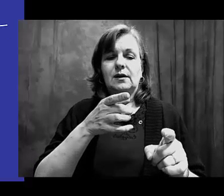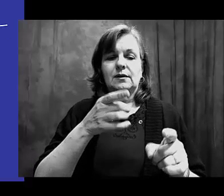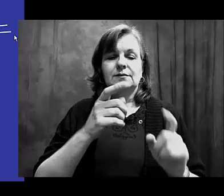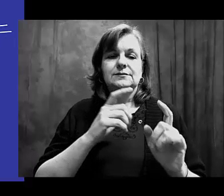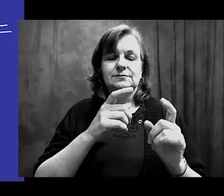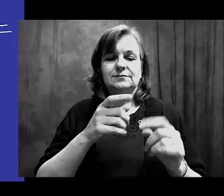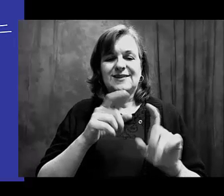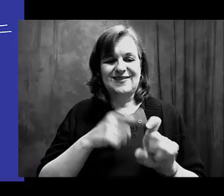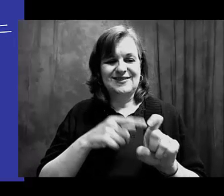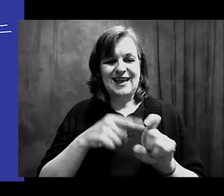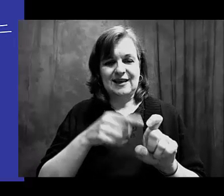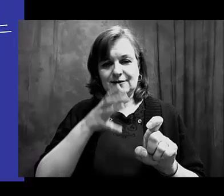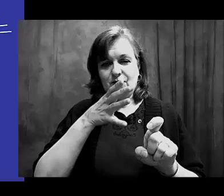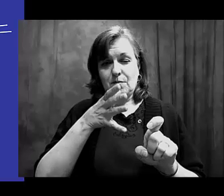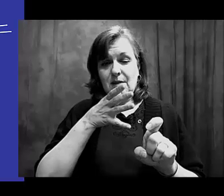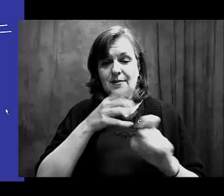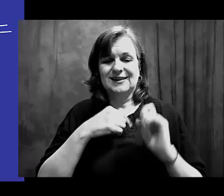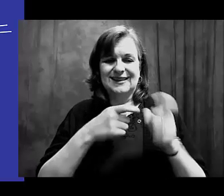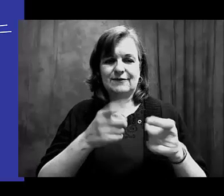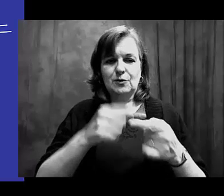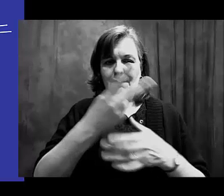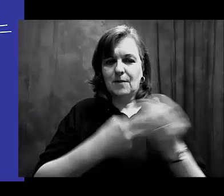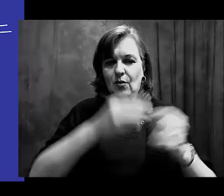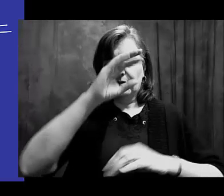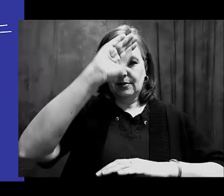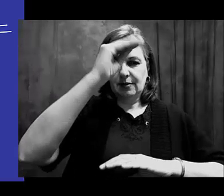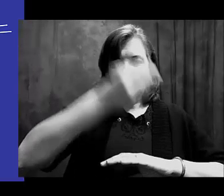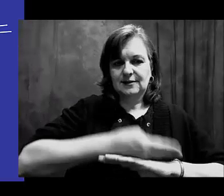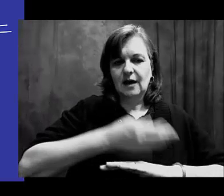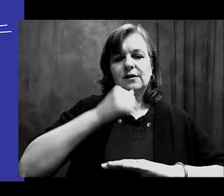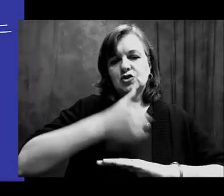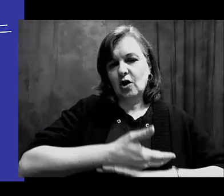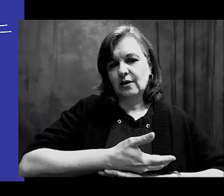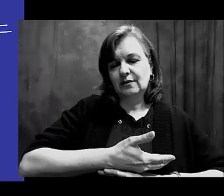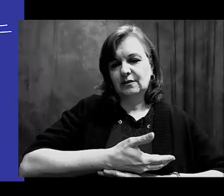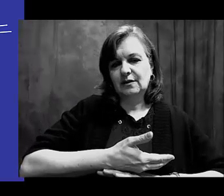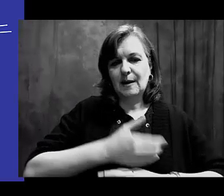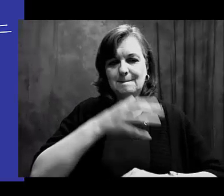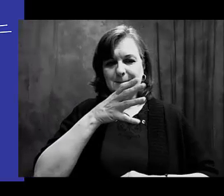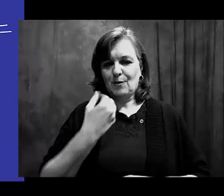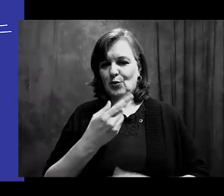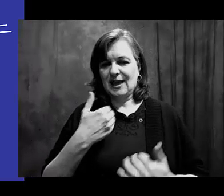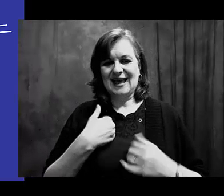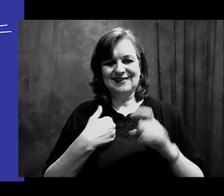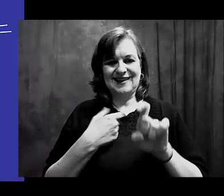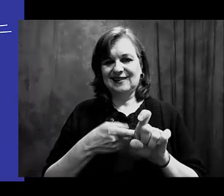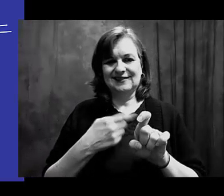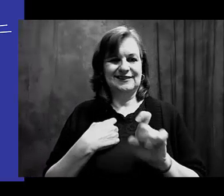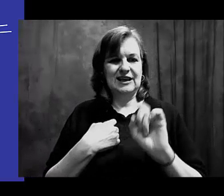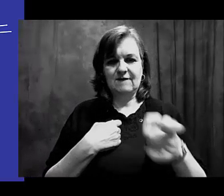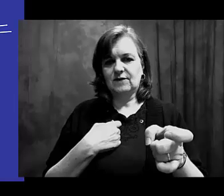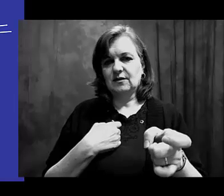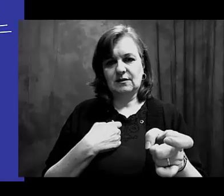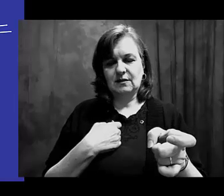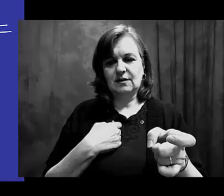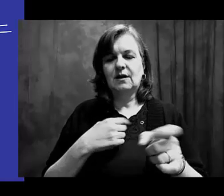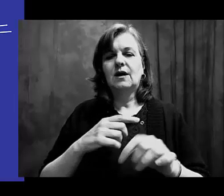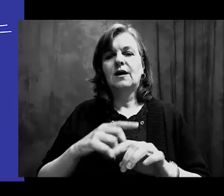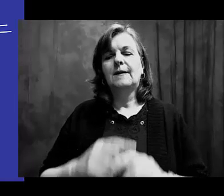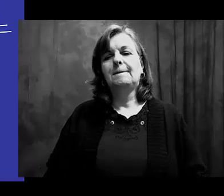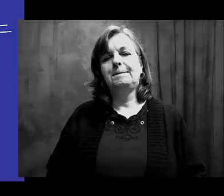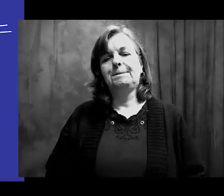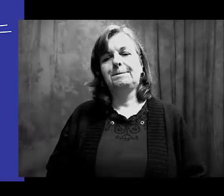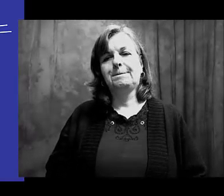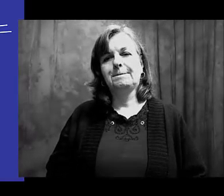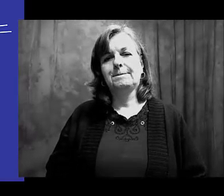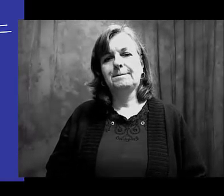all she has to contribute, right? It doesn't matter if she's having a son or a daughter. All she's given up is an X, right? From the